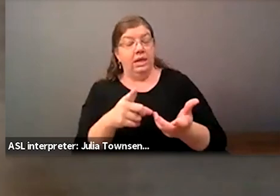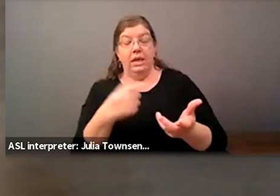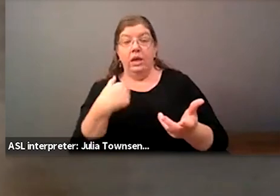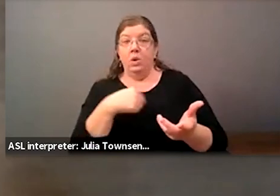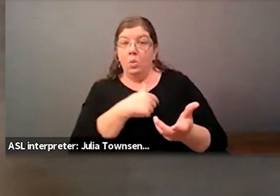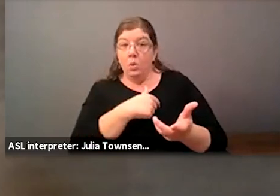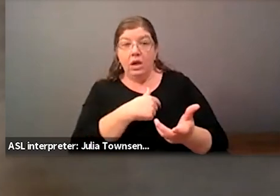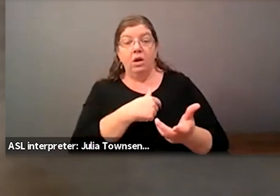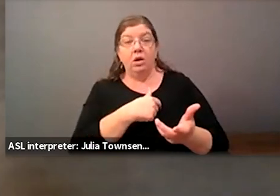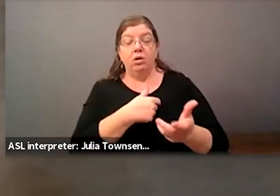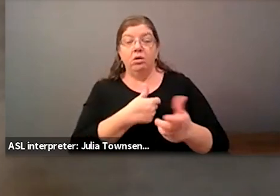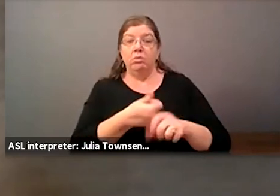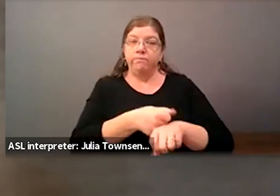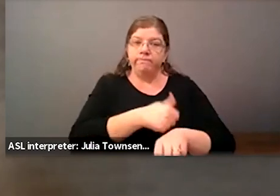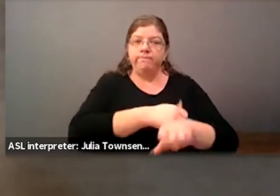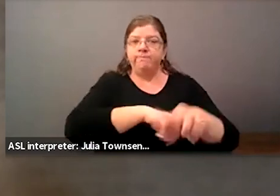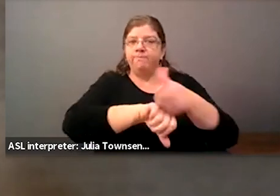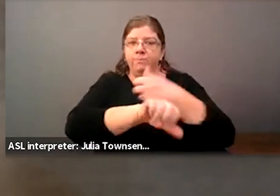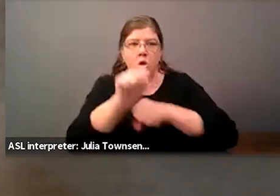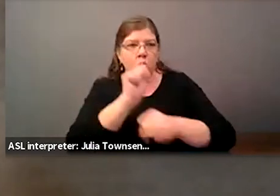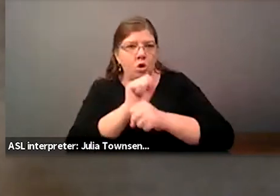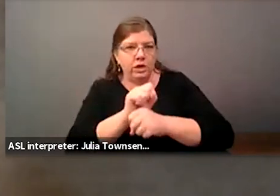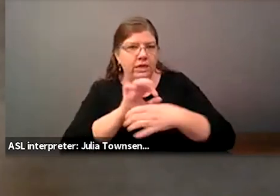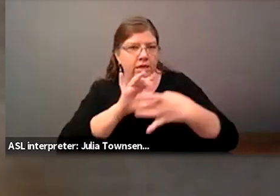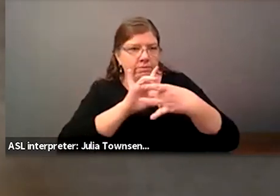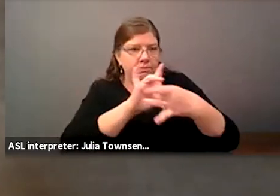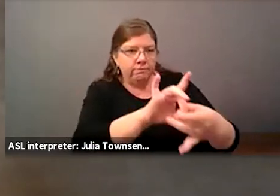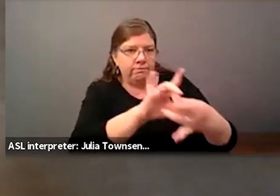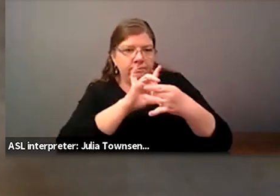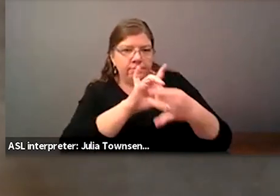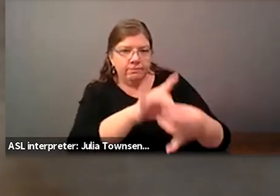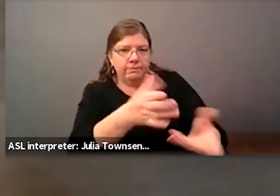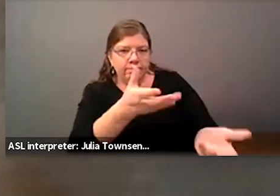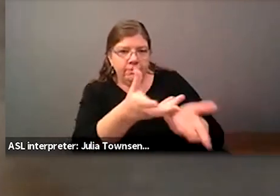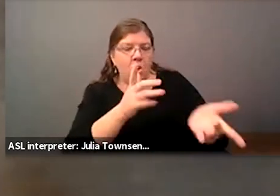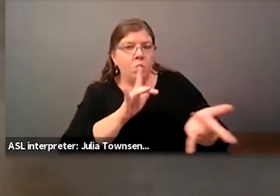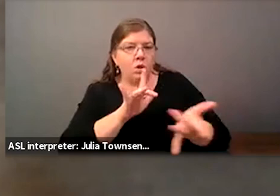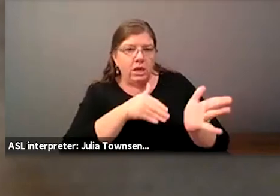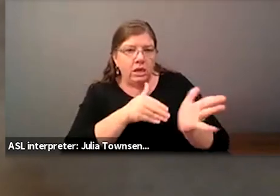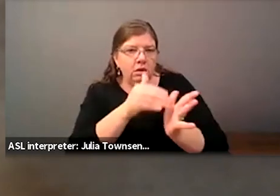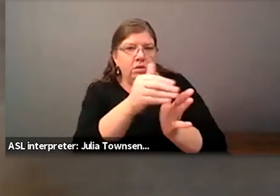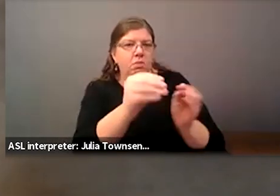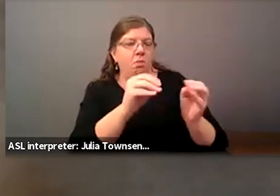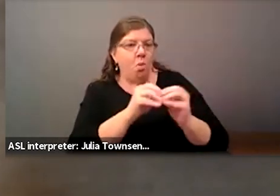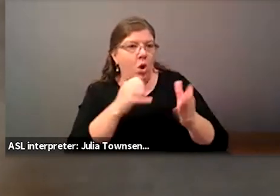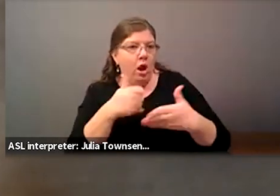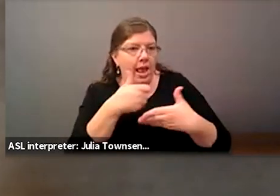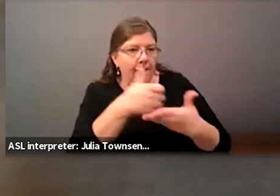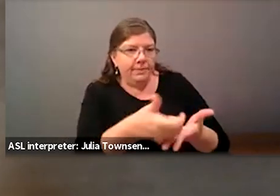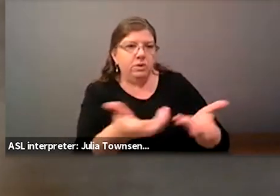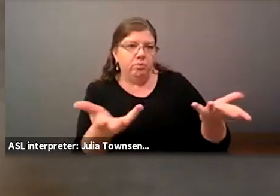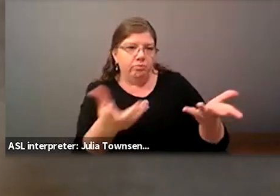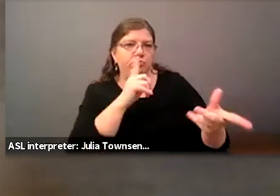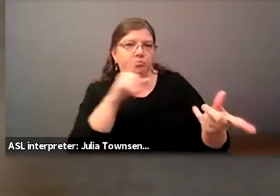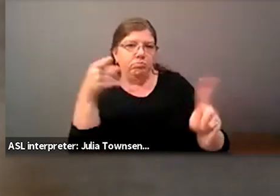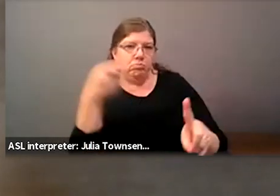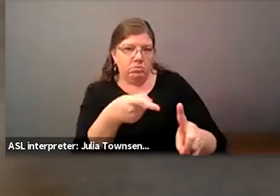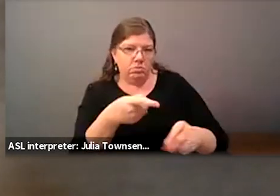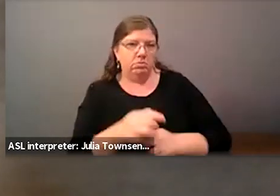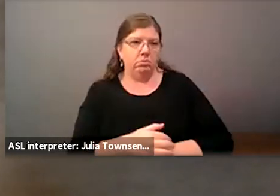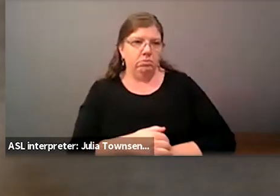we're we're working with you in concert and maybe connecting a little bit more or helping you is really the